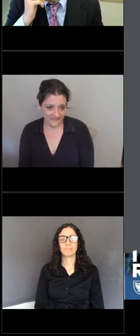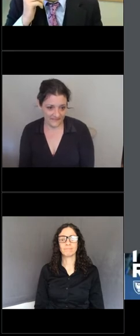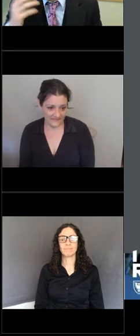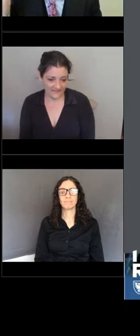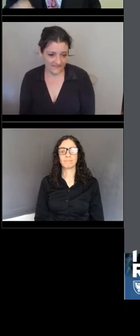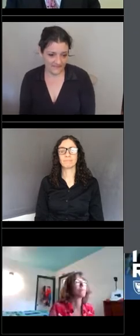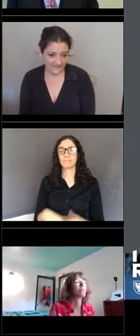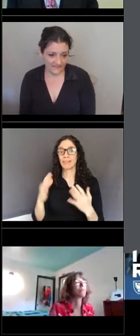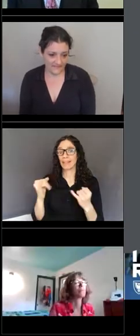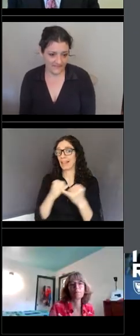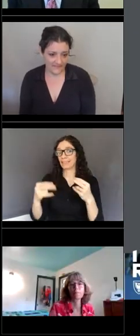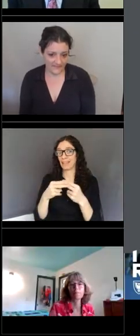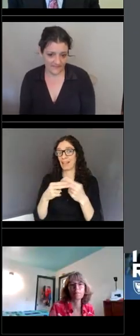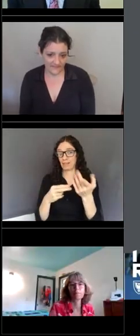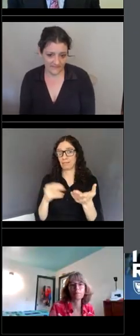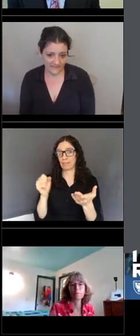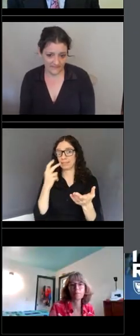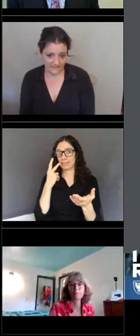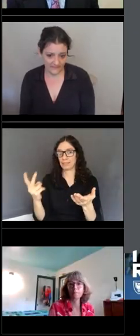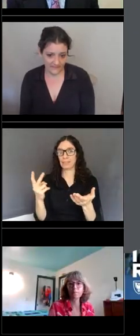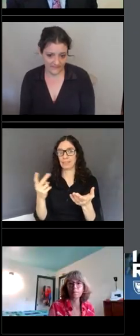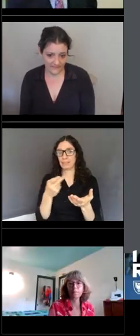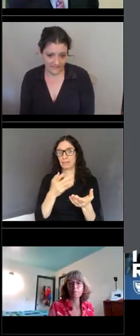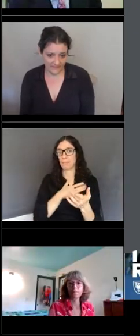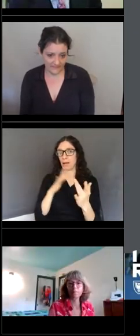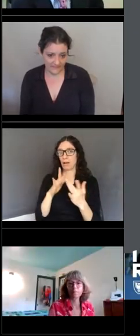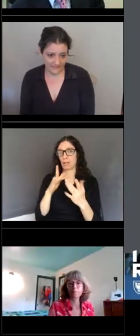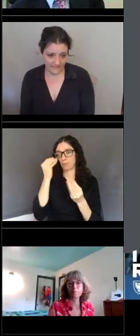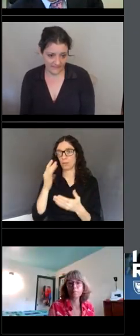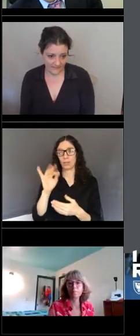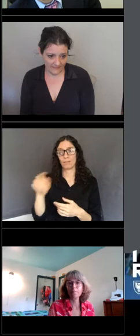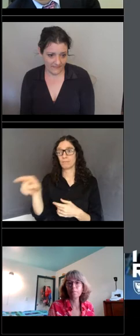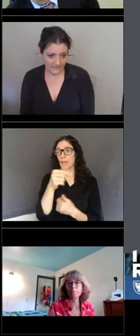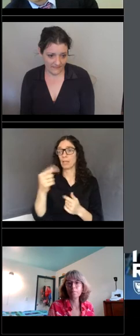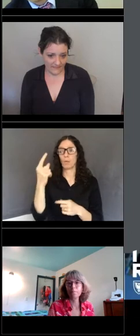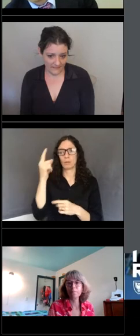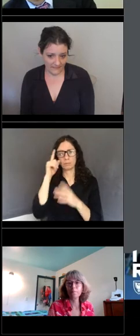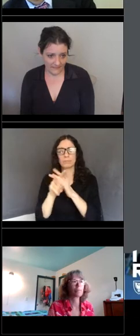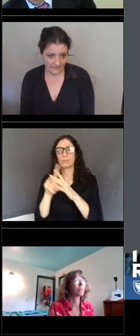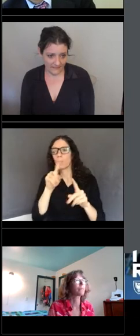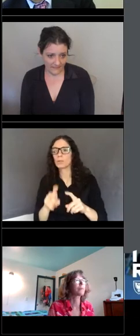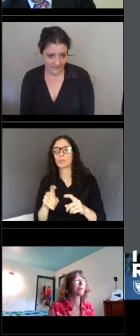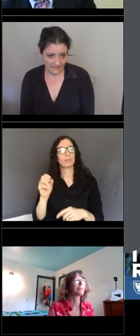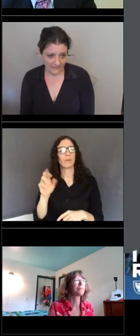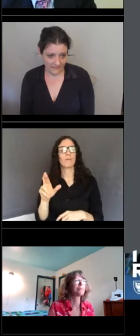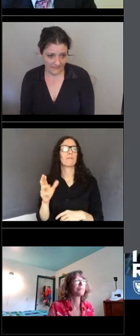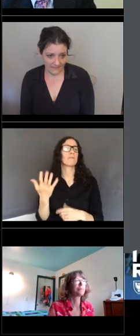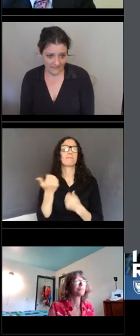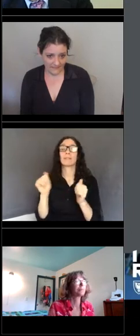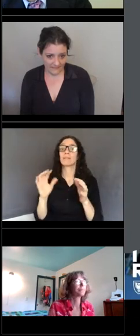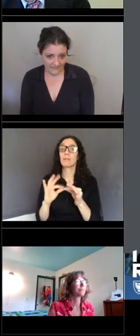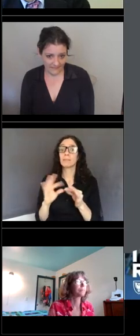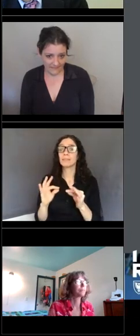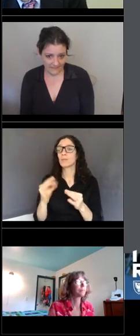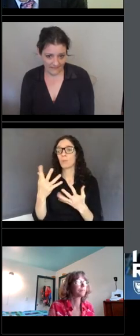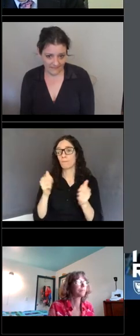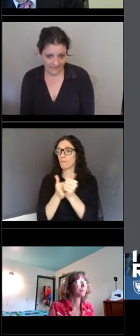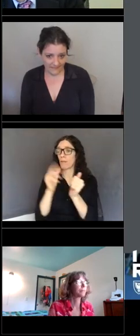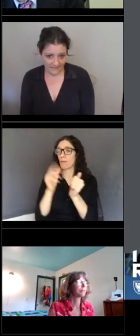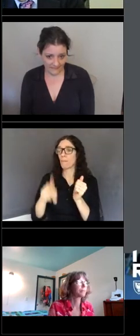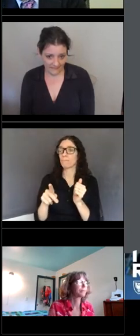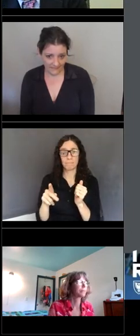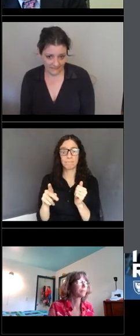On the last slide, we can see we have my contact info if there's anybody that has any questions or has any comments or would like to follow up, as well